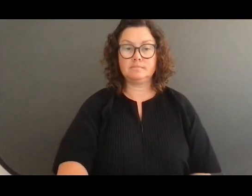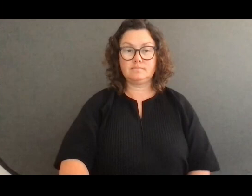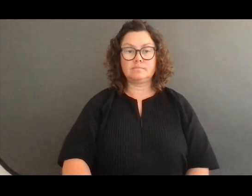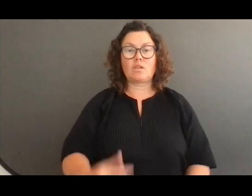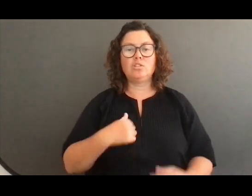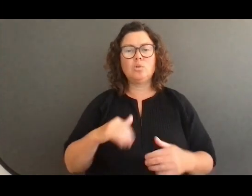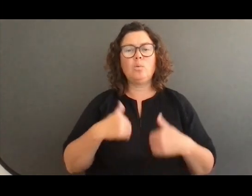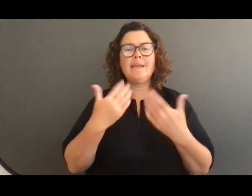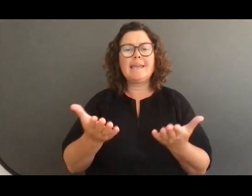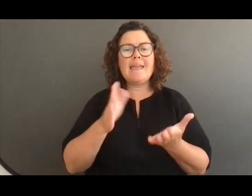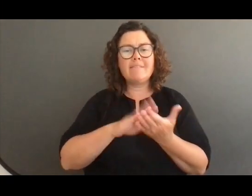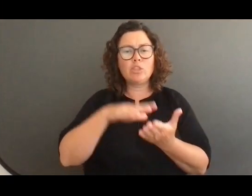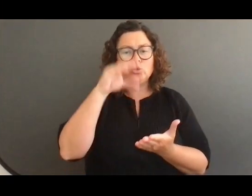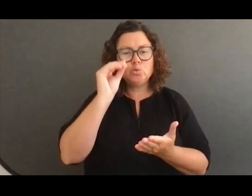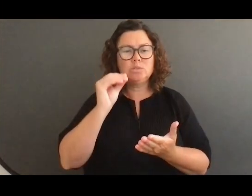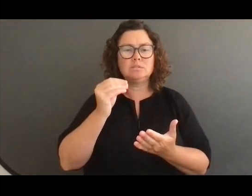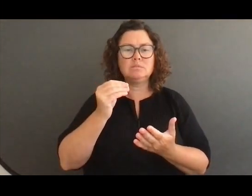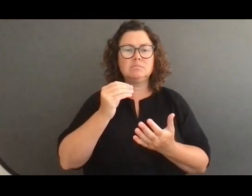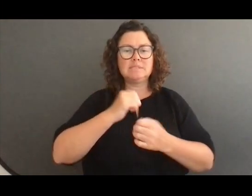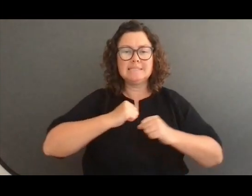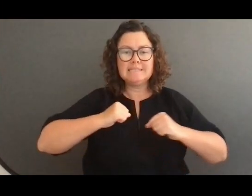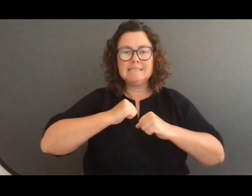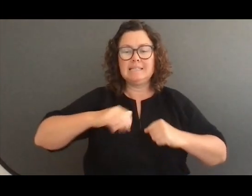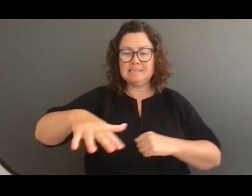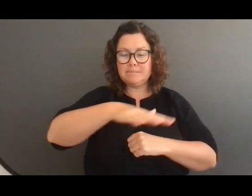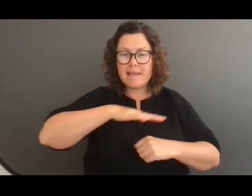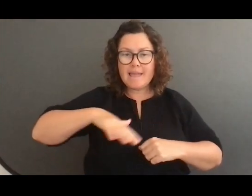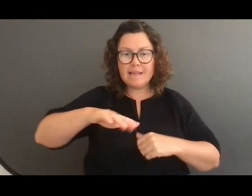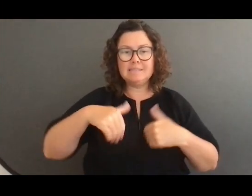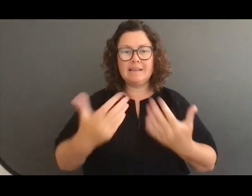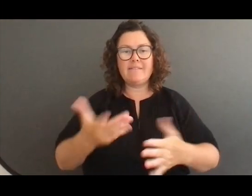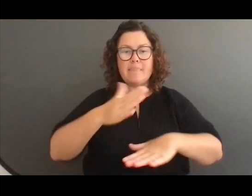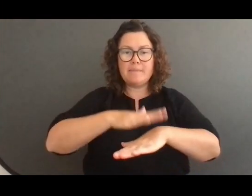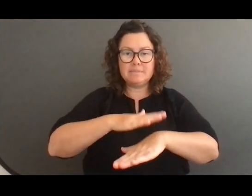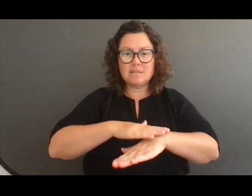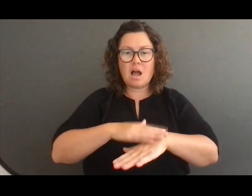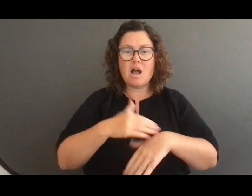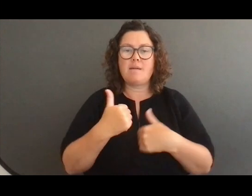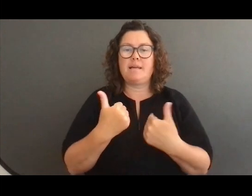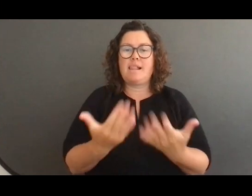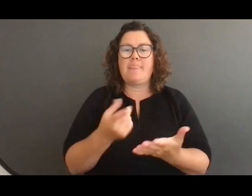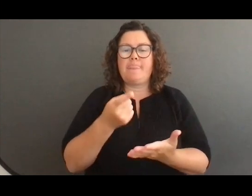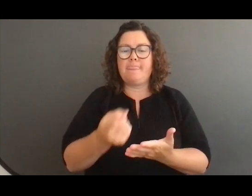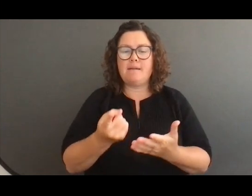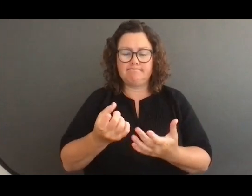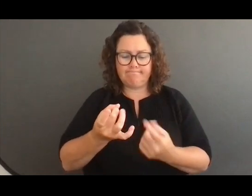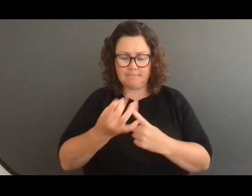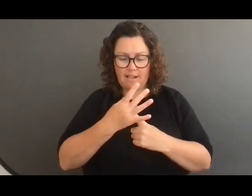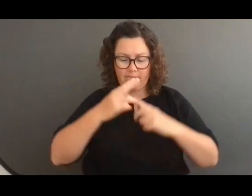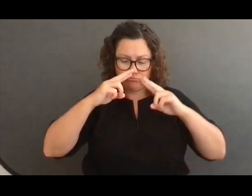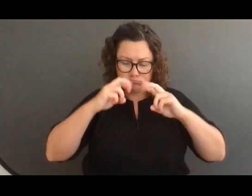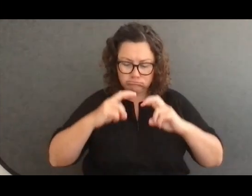time, and we really centred the students around in their own self-exploration about these topics.